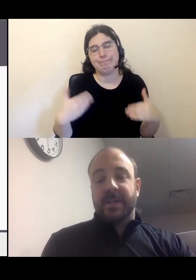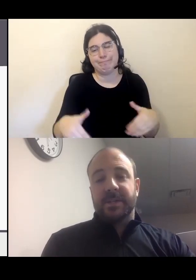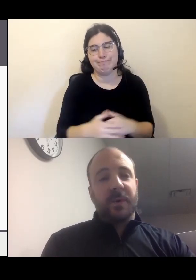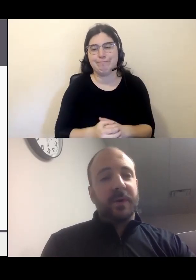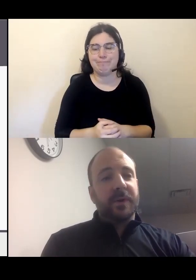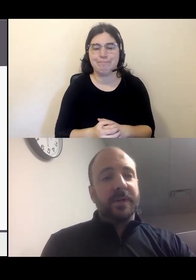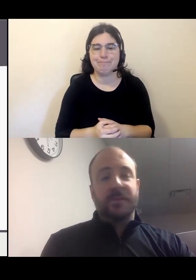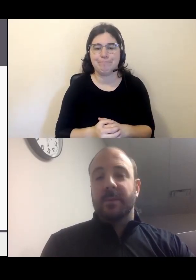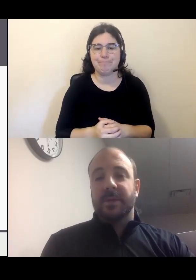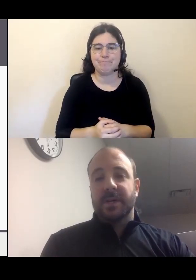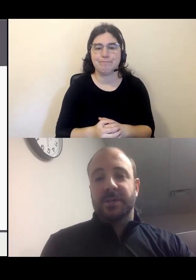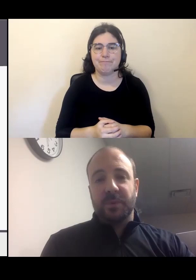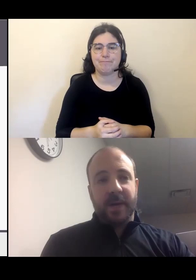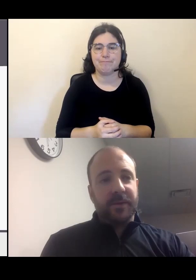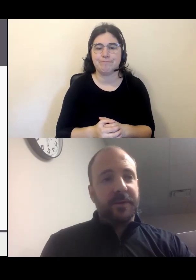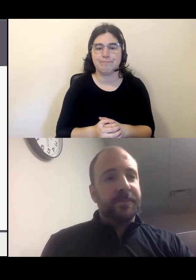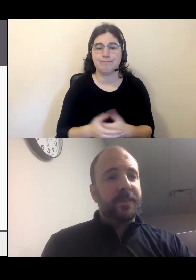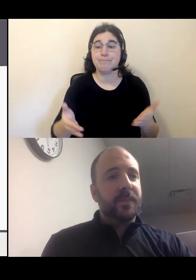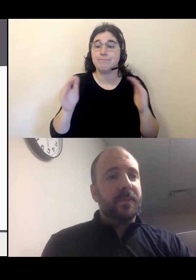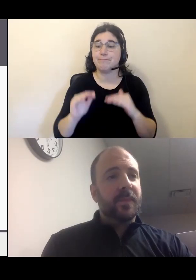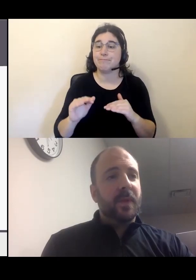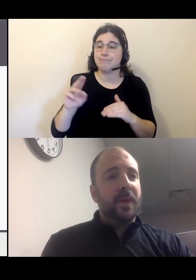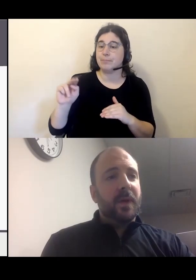The next testimonial is from Natasha Muias.